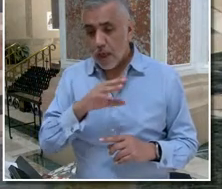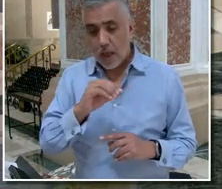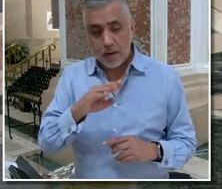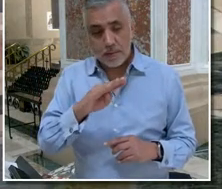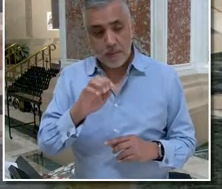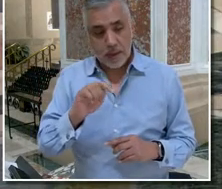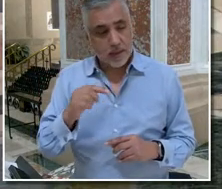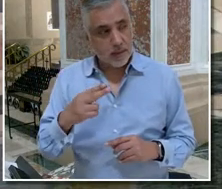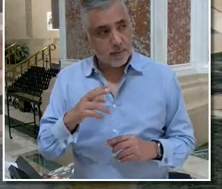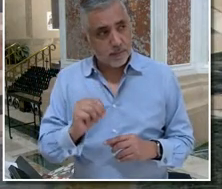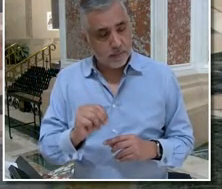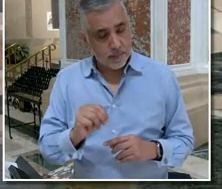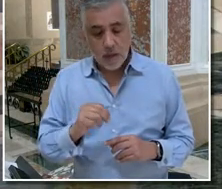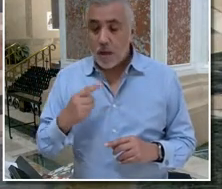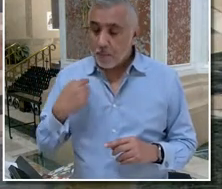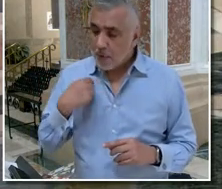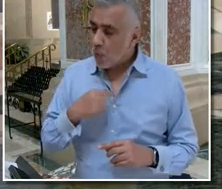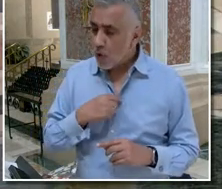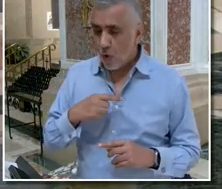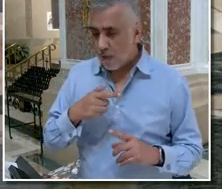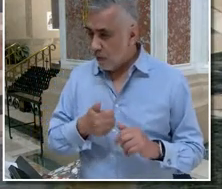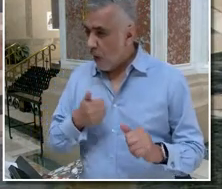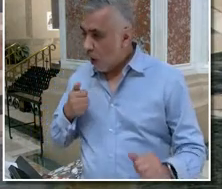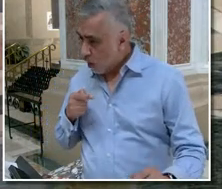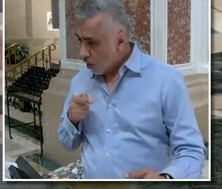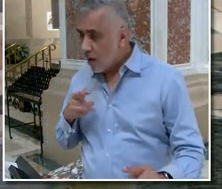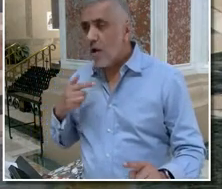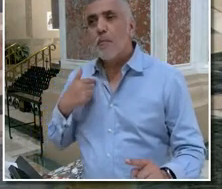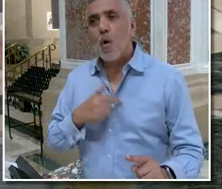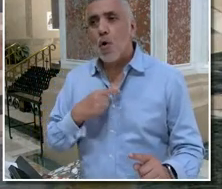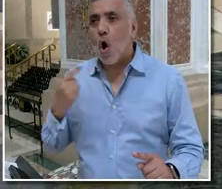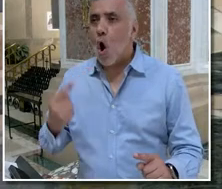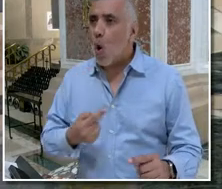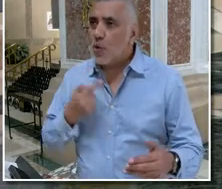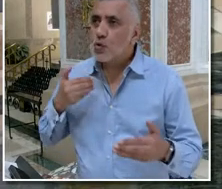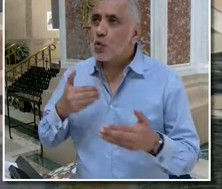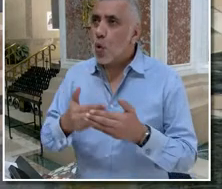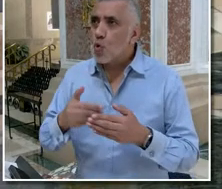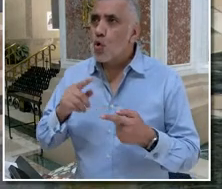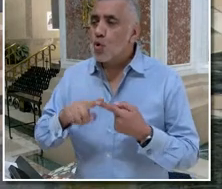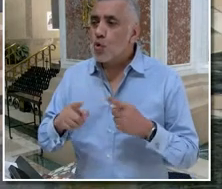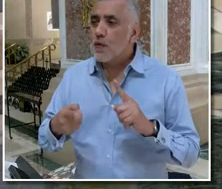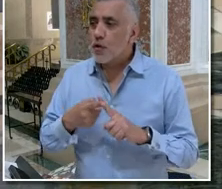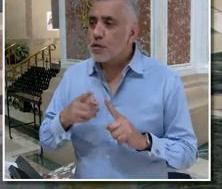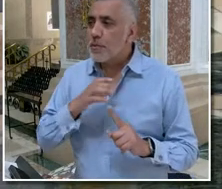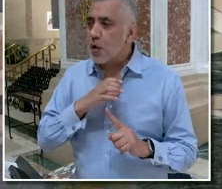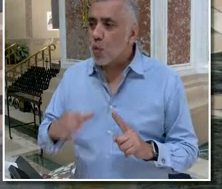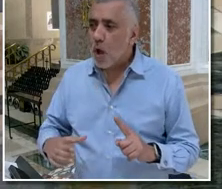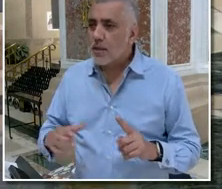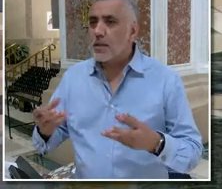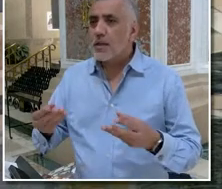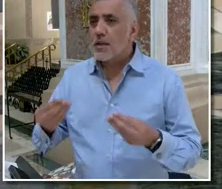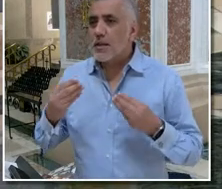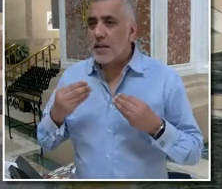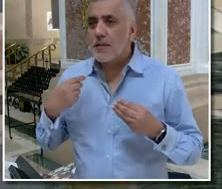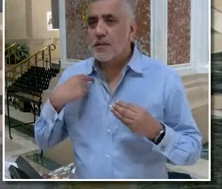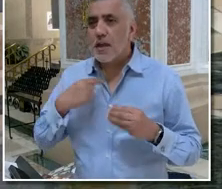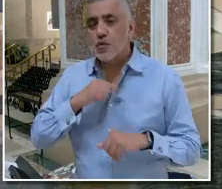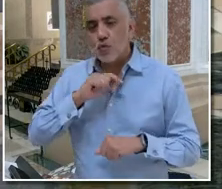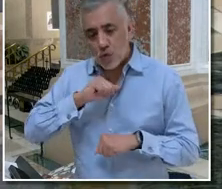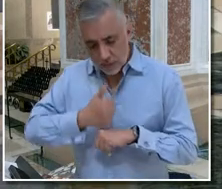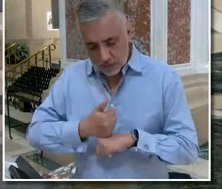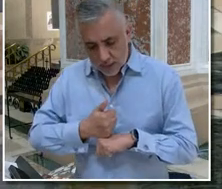Bethany. But we are never far from the friendship that Christ wishes to